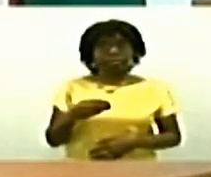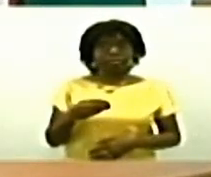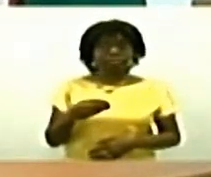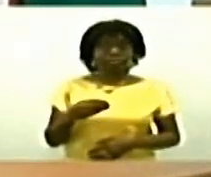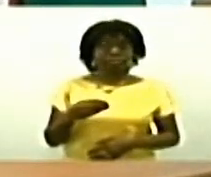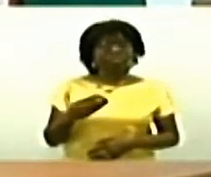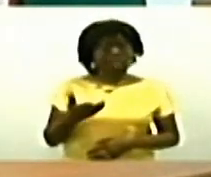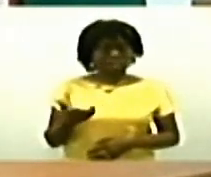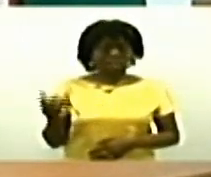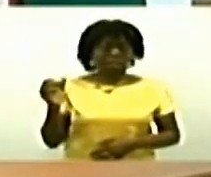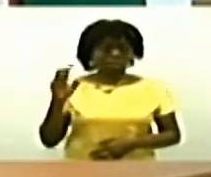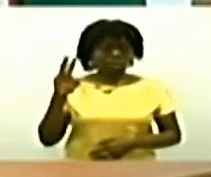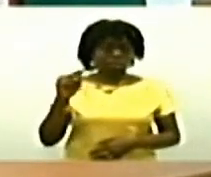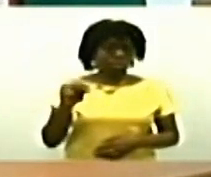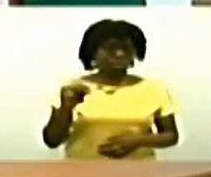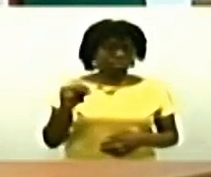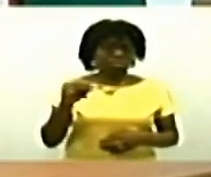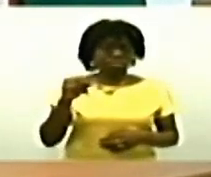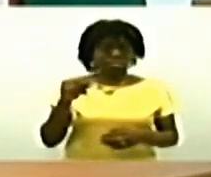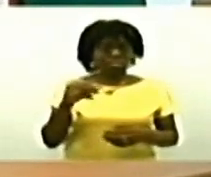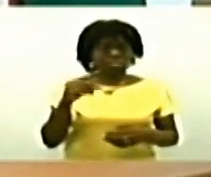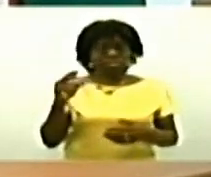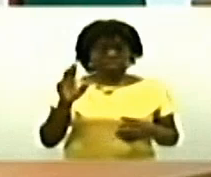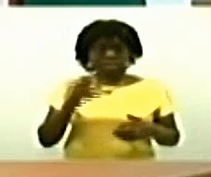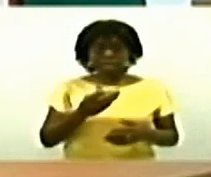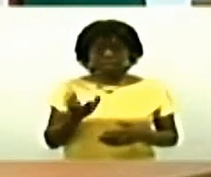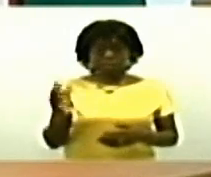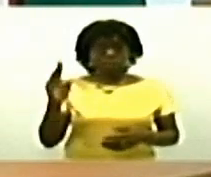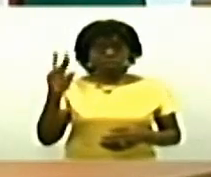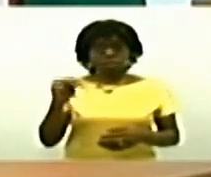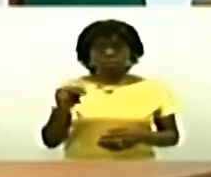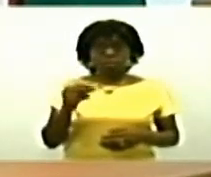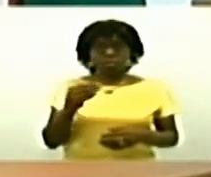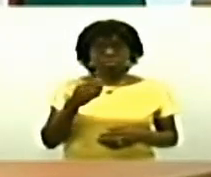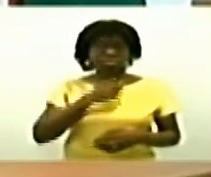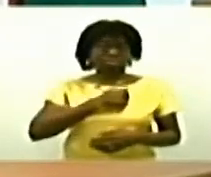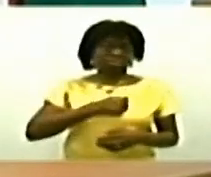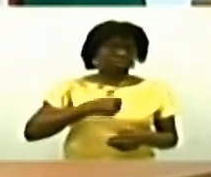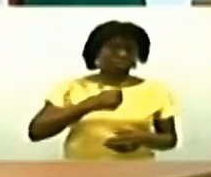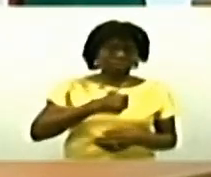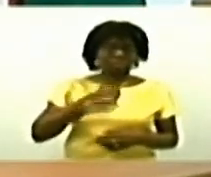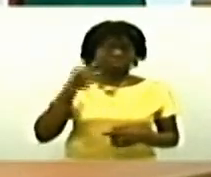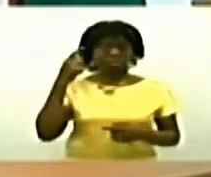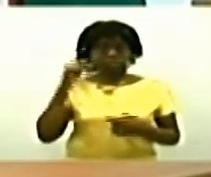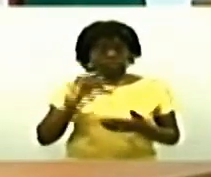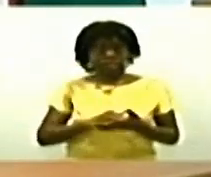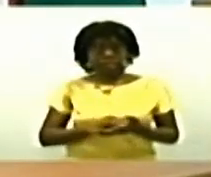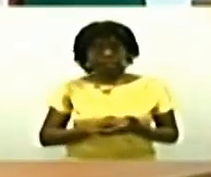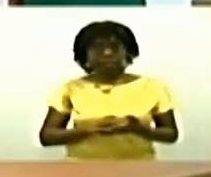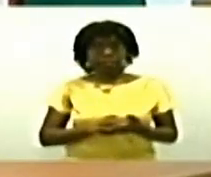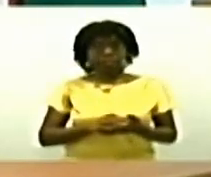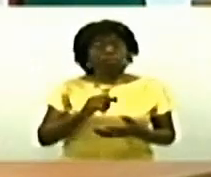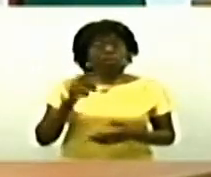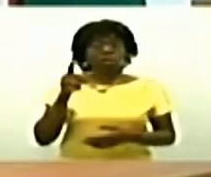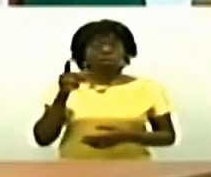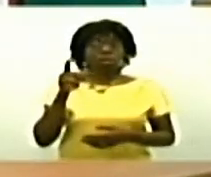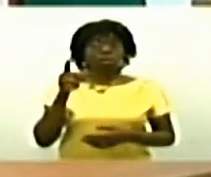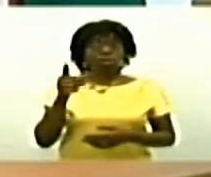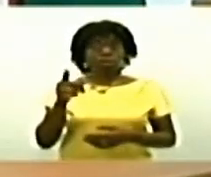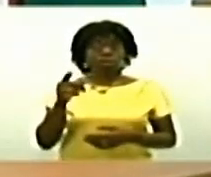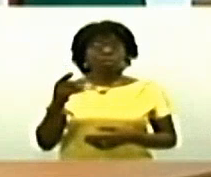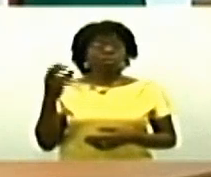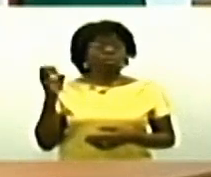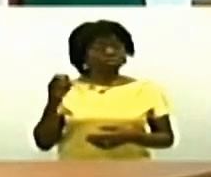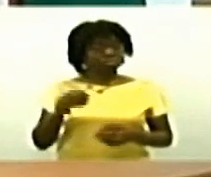there was no room for regret, you know. There was no room for regret. You were stately as you would